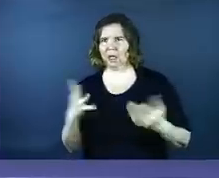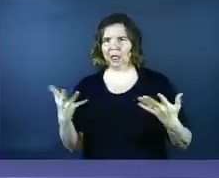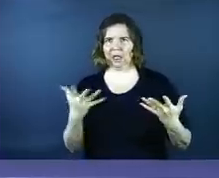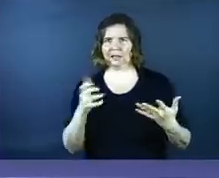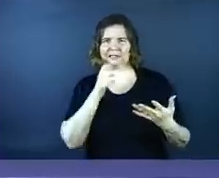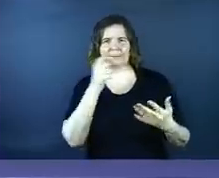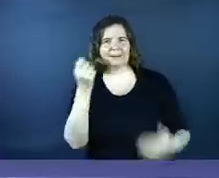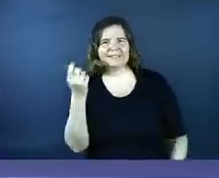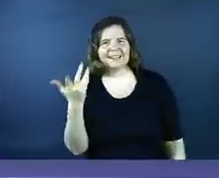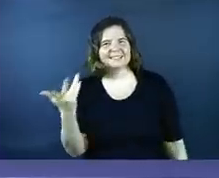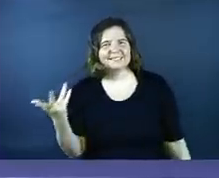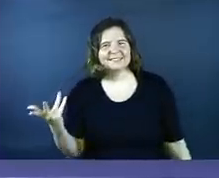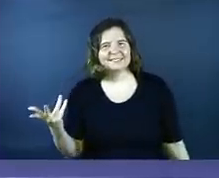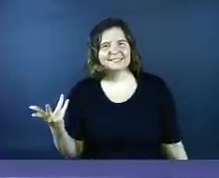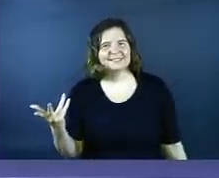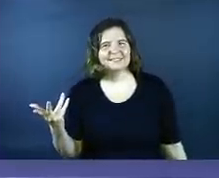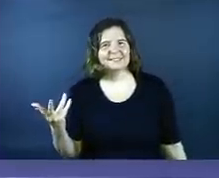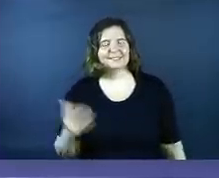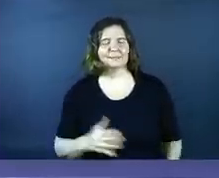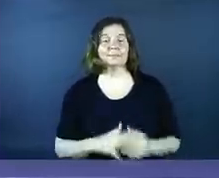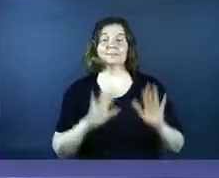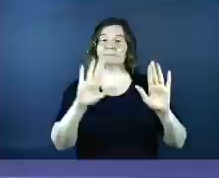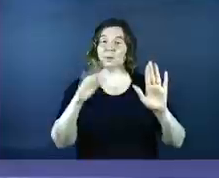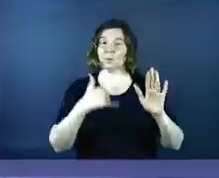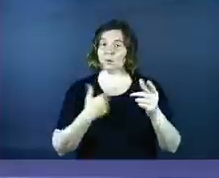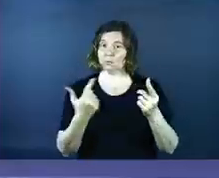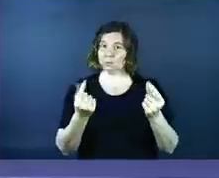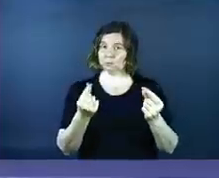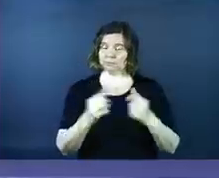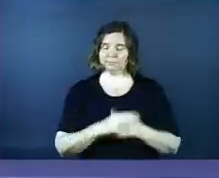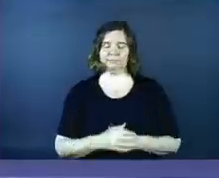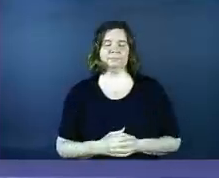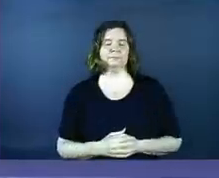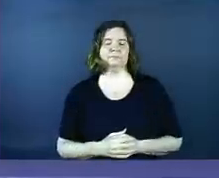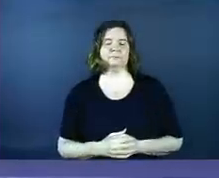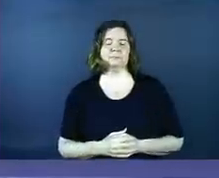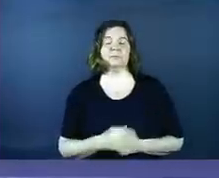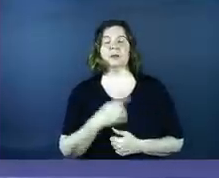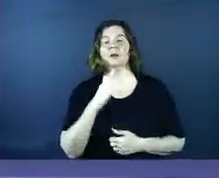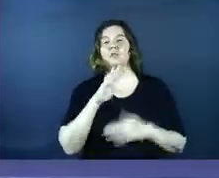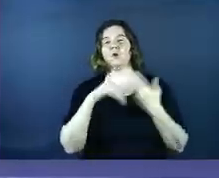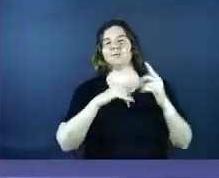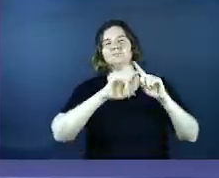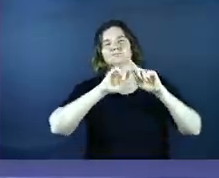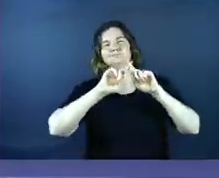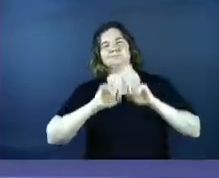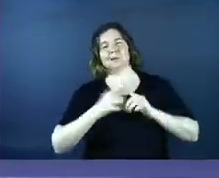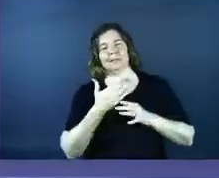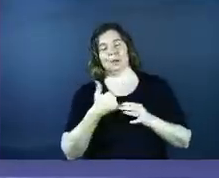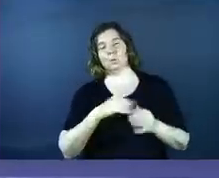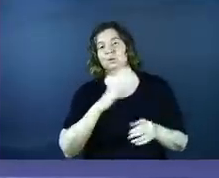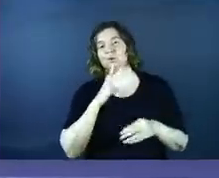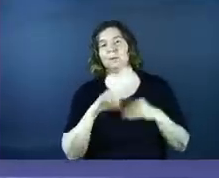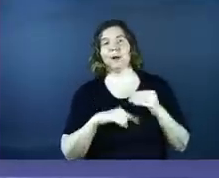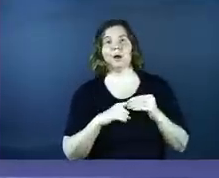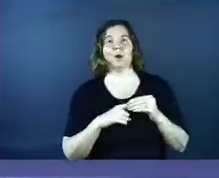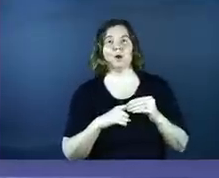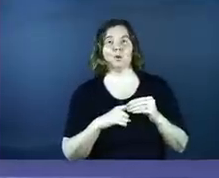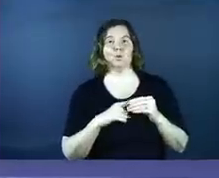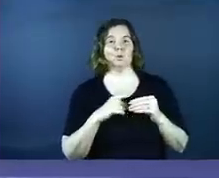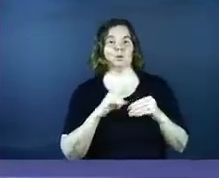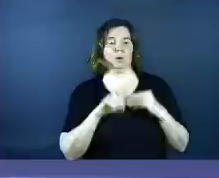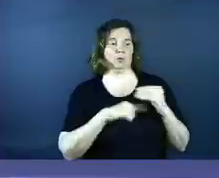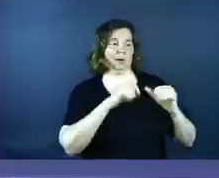doesn't make sense. So here's what I'm going to do today. There's all kinds of different things that we could be talking about